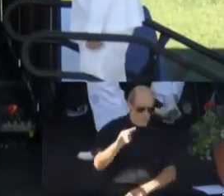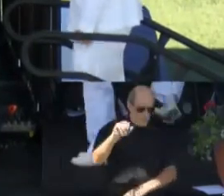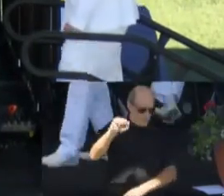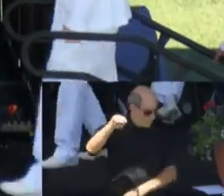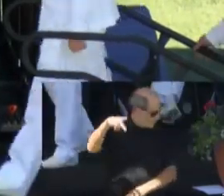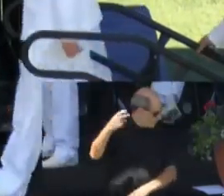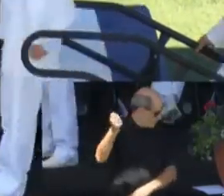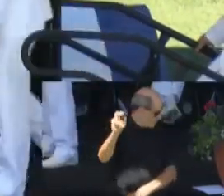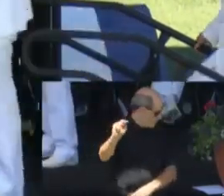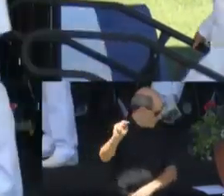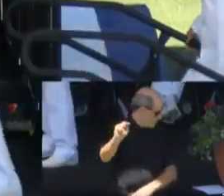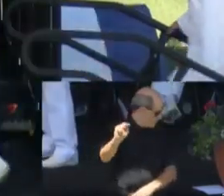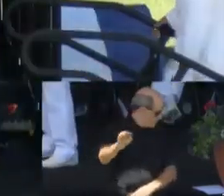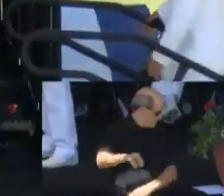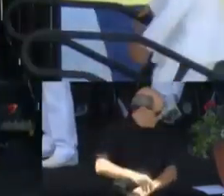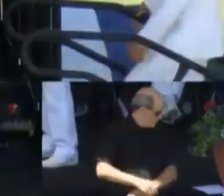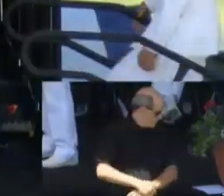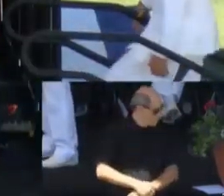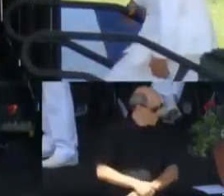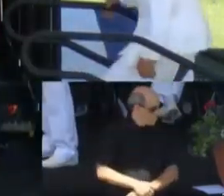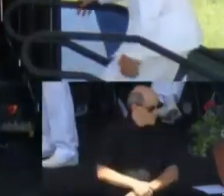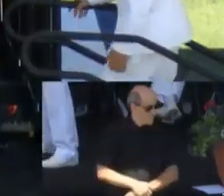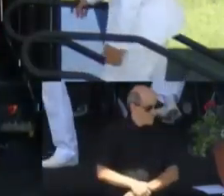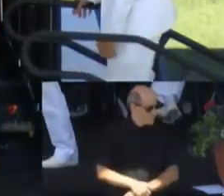Nathan Claire Hart.